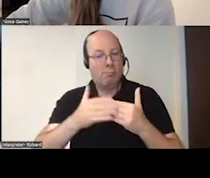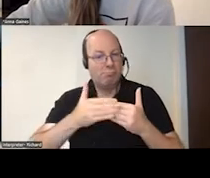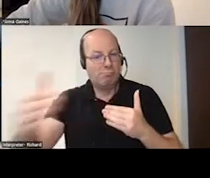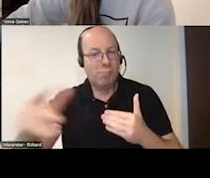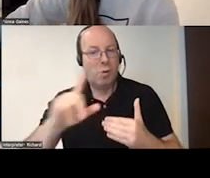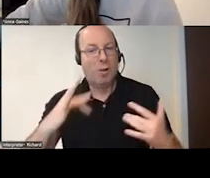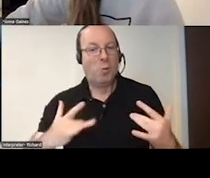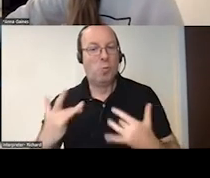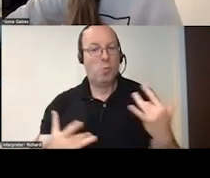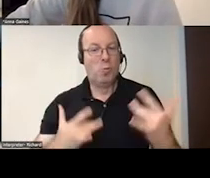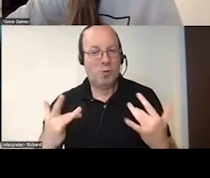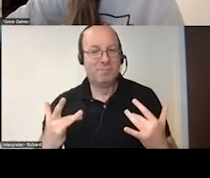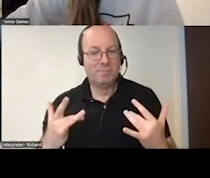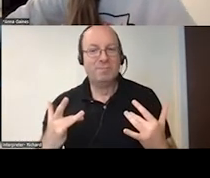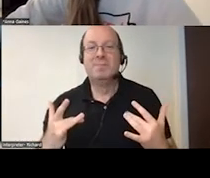Great, thank you.